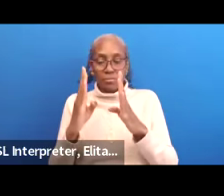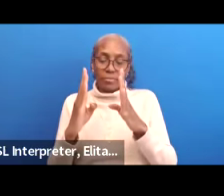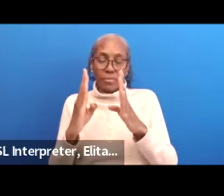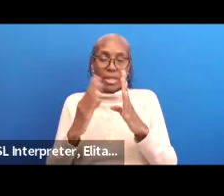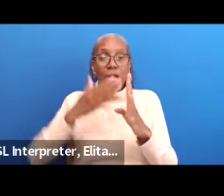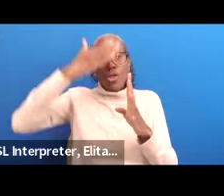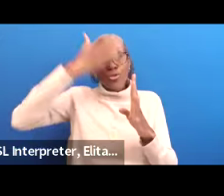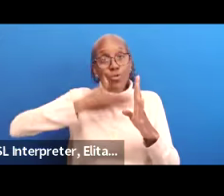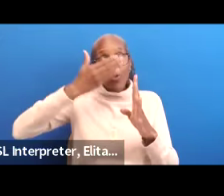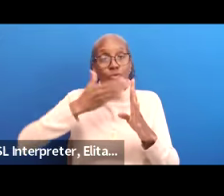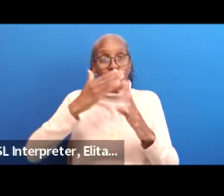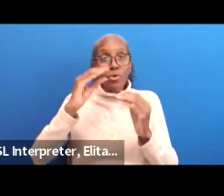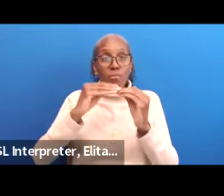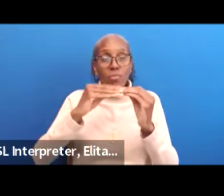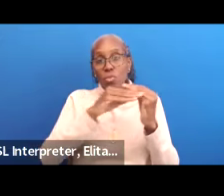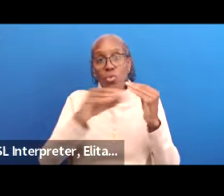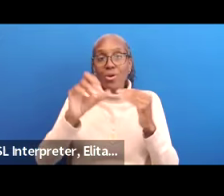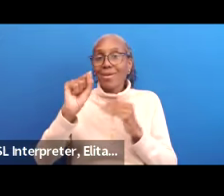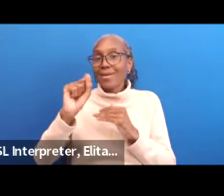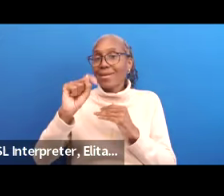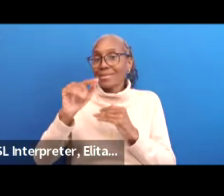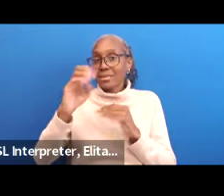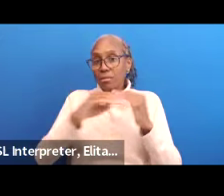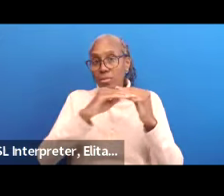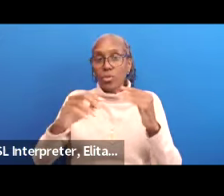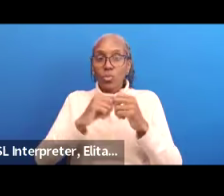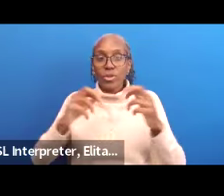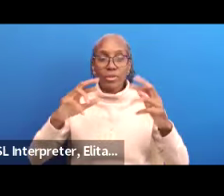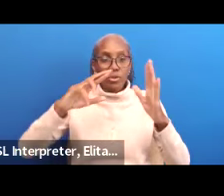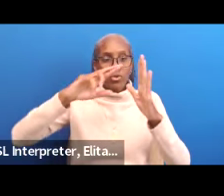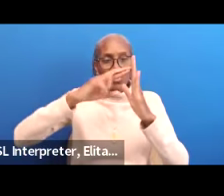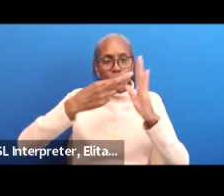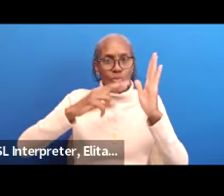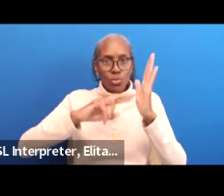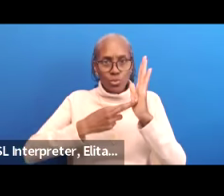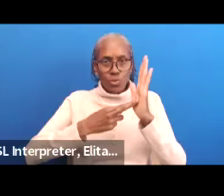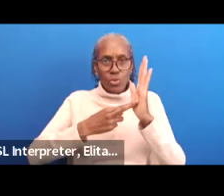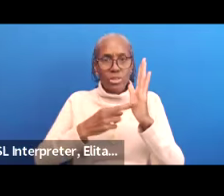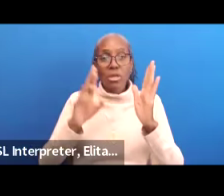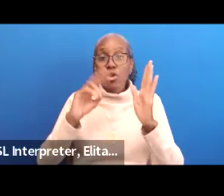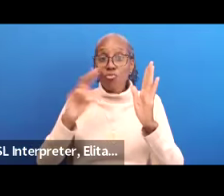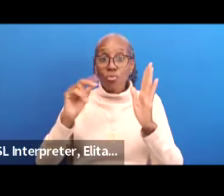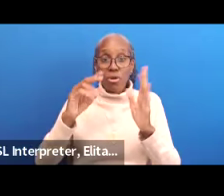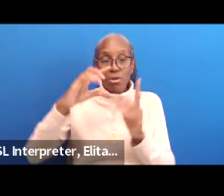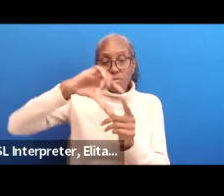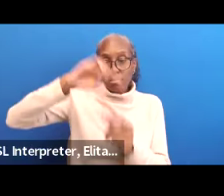front in this patient with some screws and a rod.